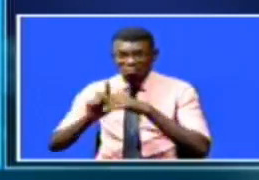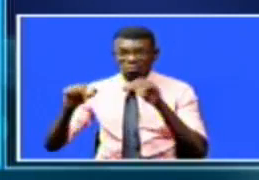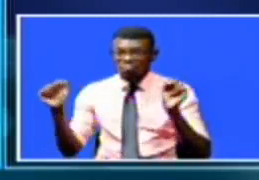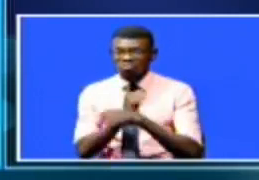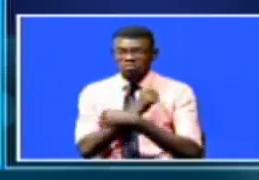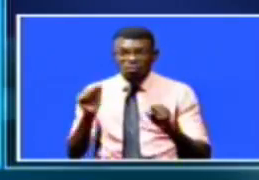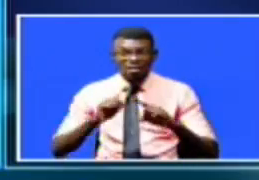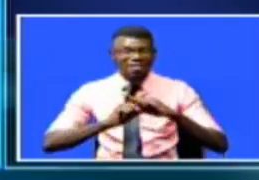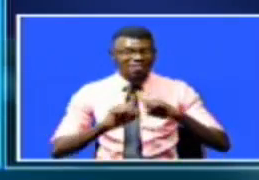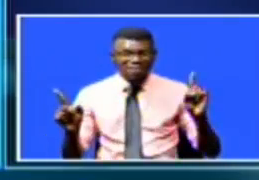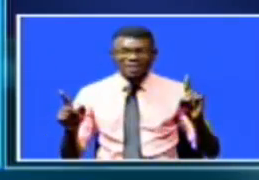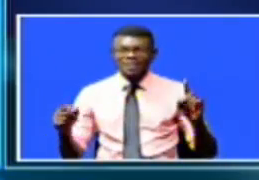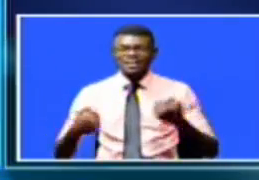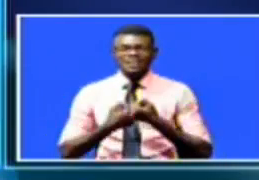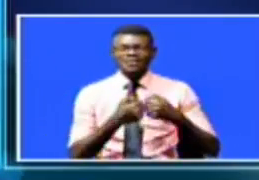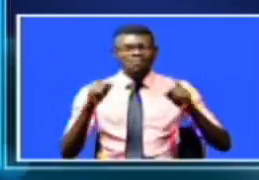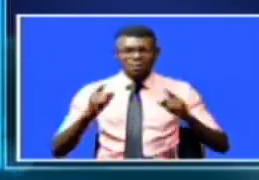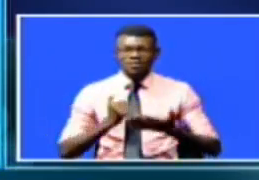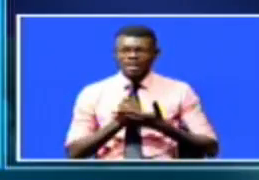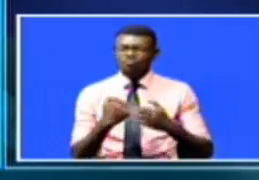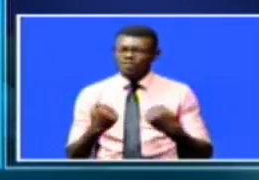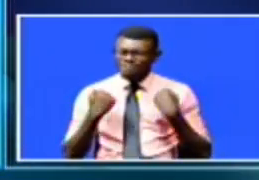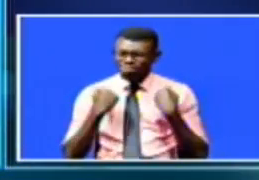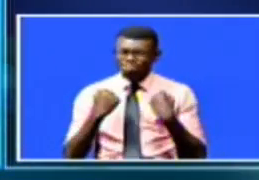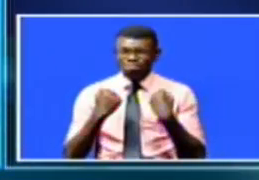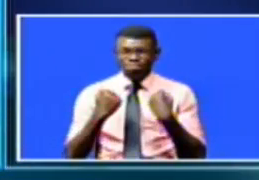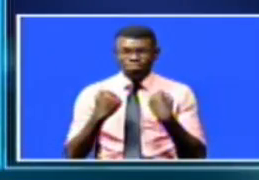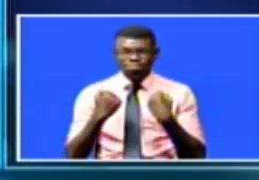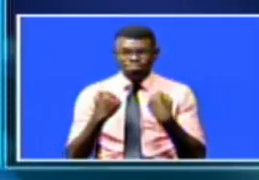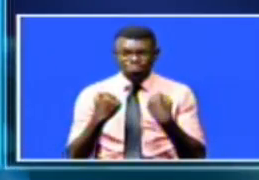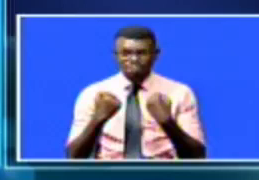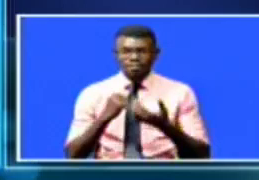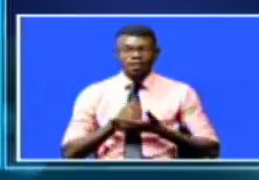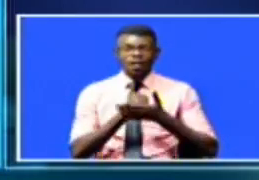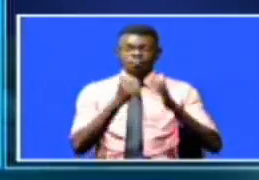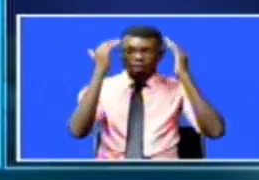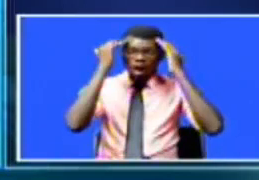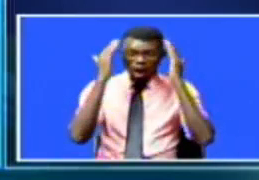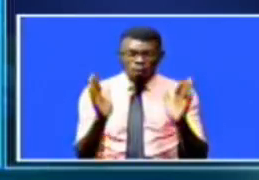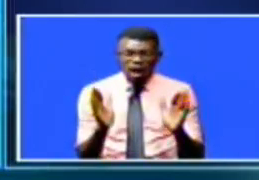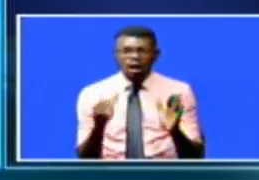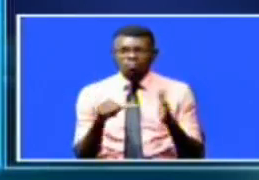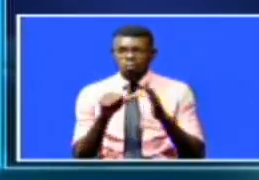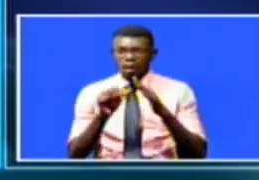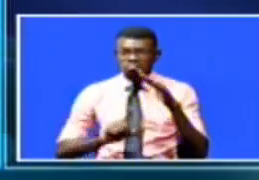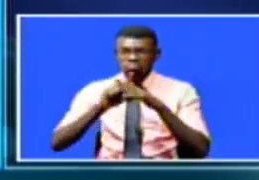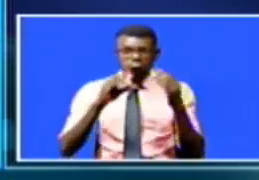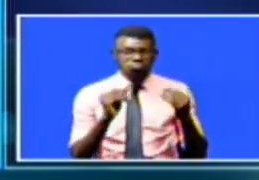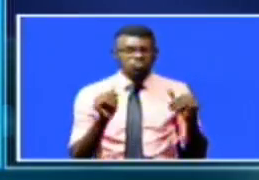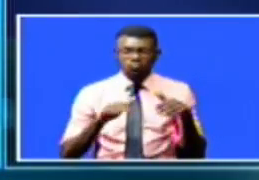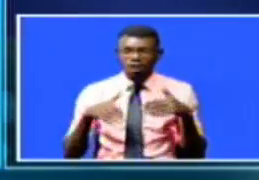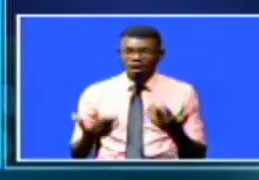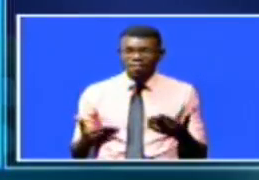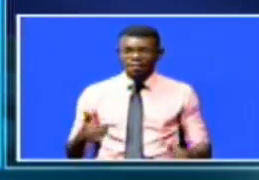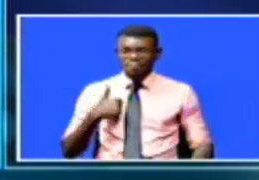through this room so that you develop thicker skin, so that you'll be able to know how to handle things. And as a leader,